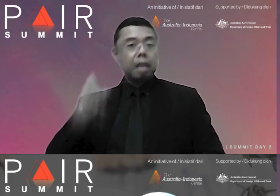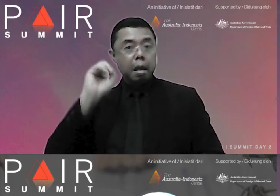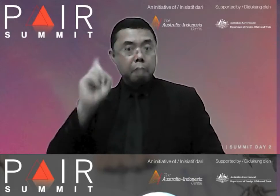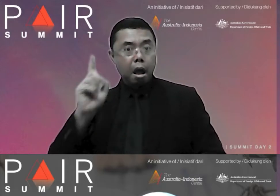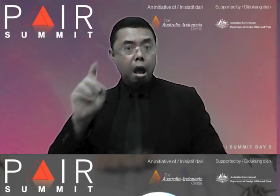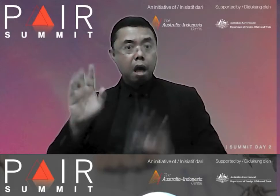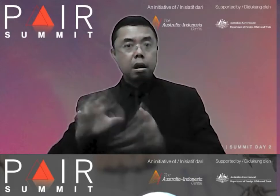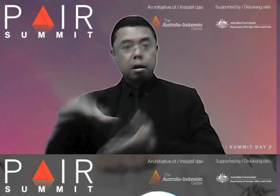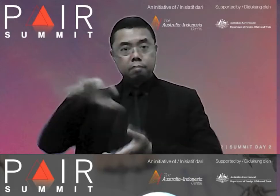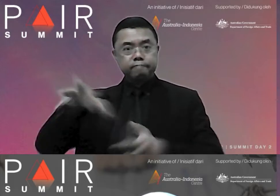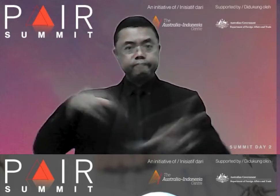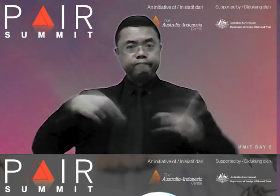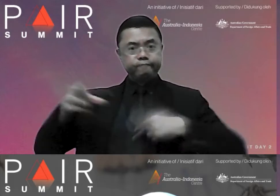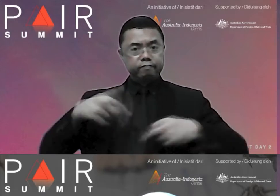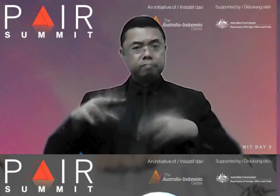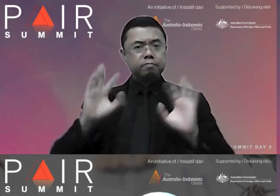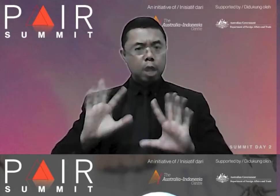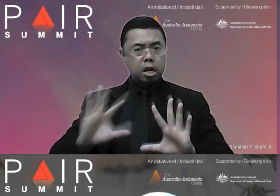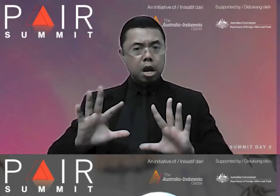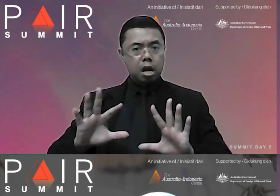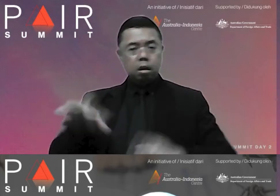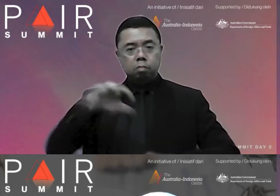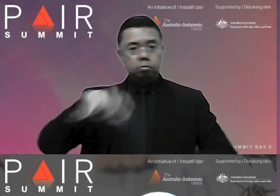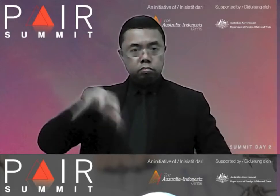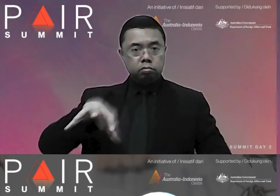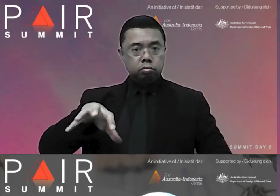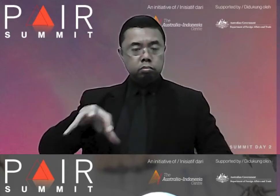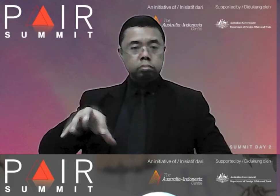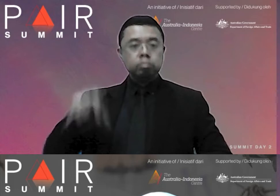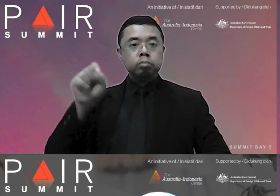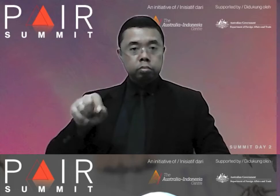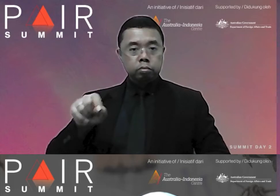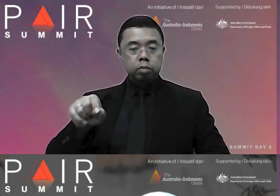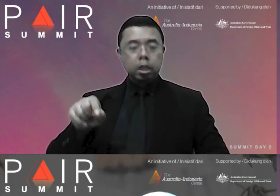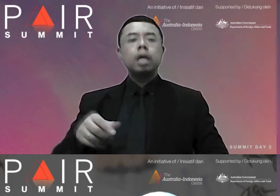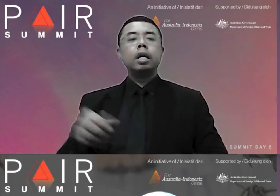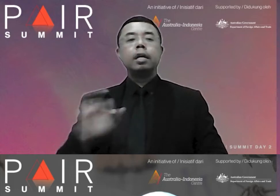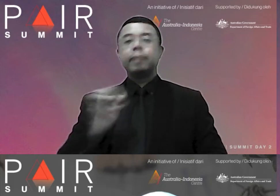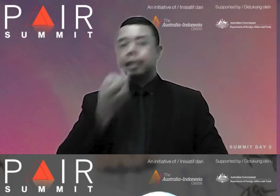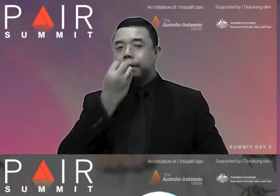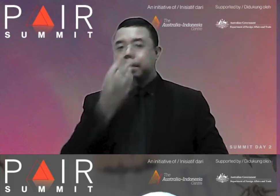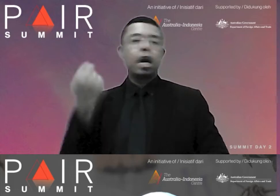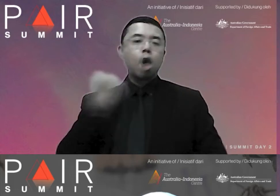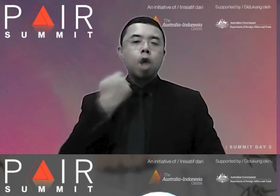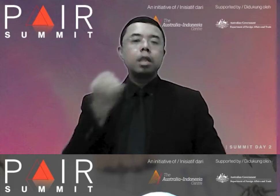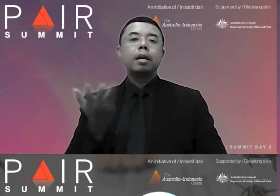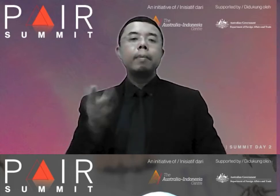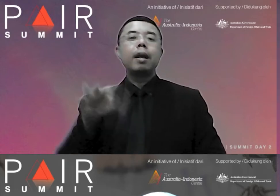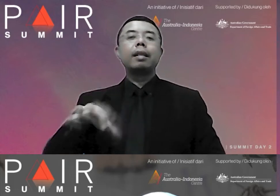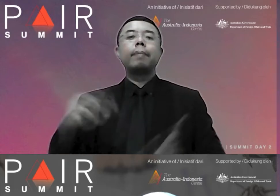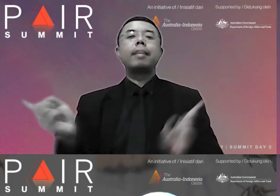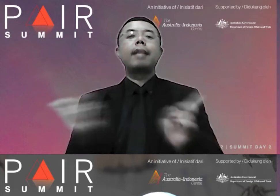occur, that is one doctor told us, actually is on the changing room. When the worker has to wear